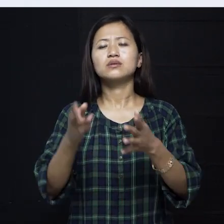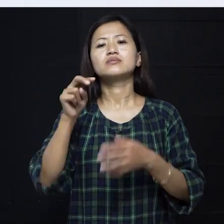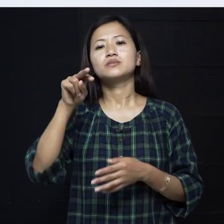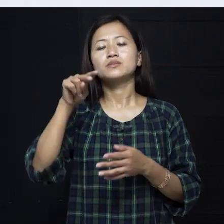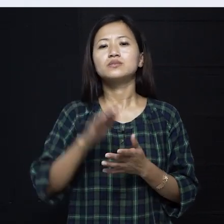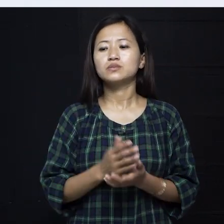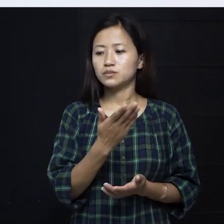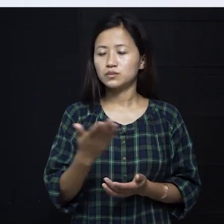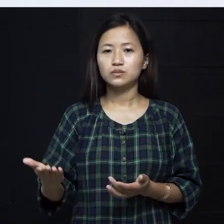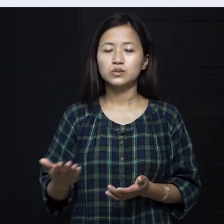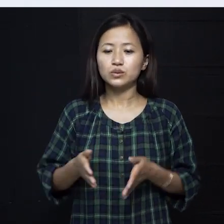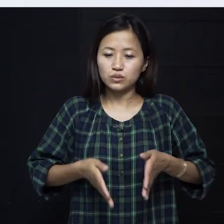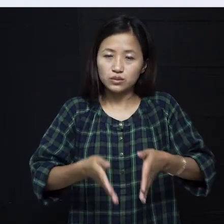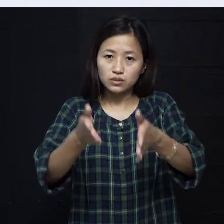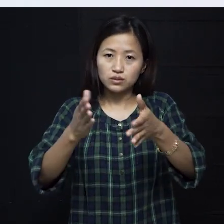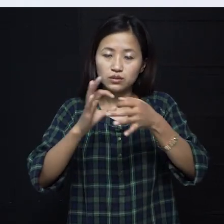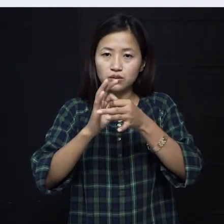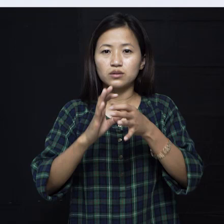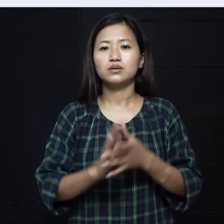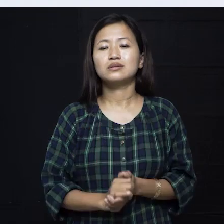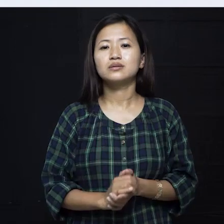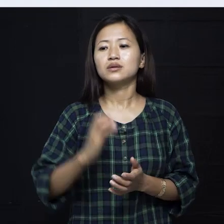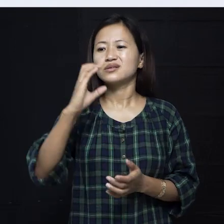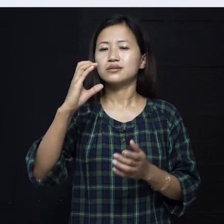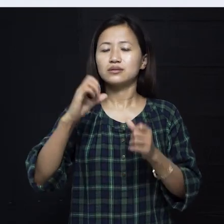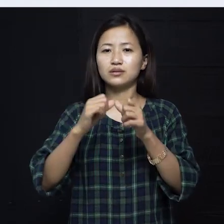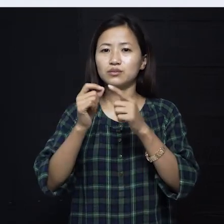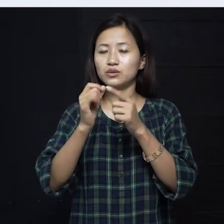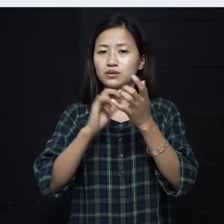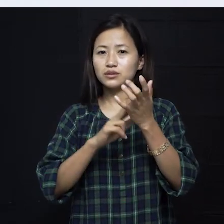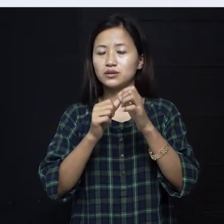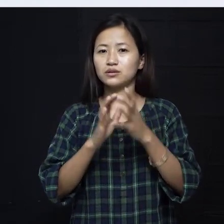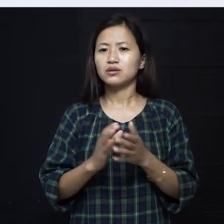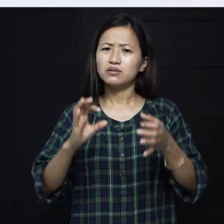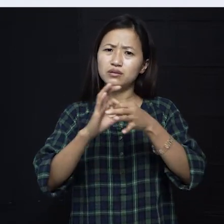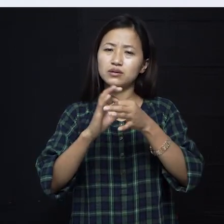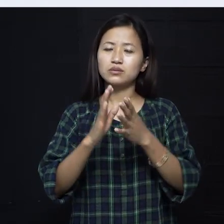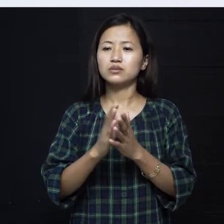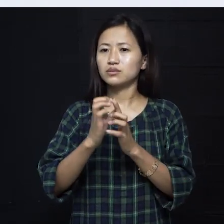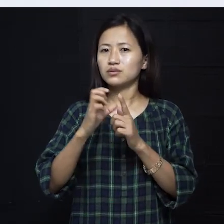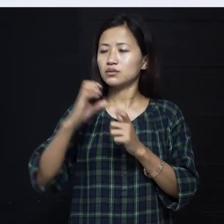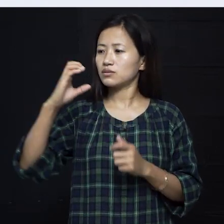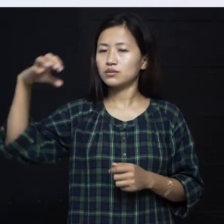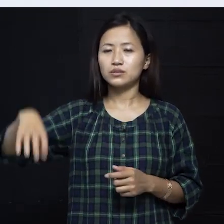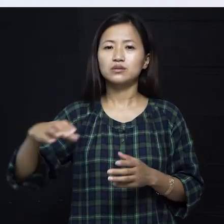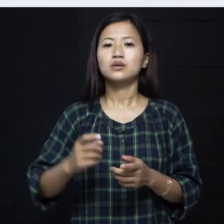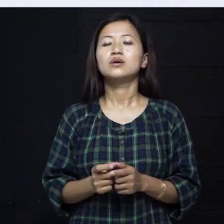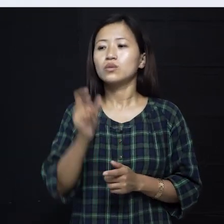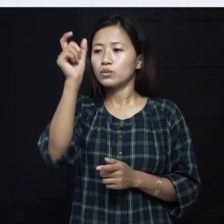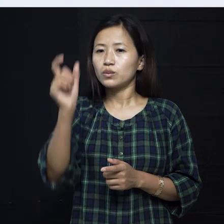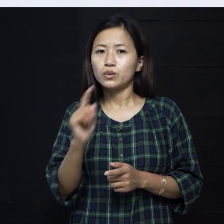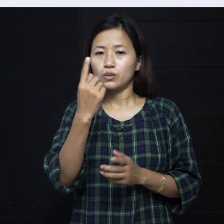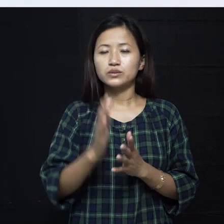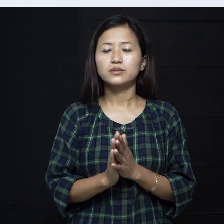means those roads which are connecting the capital with the district, okay, with the different district. Those are